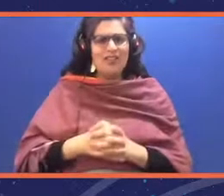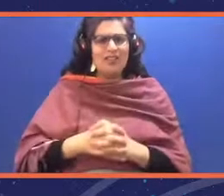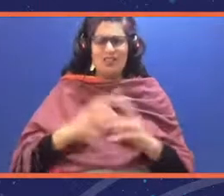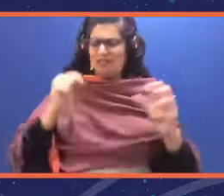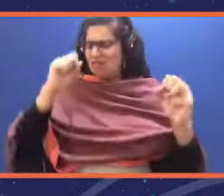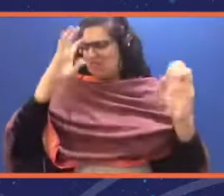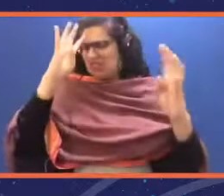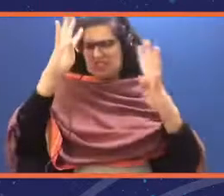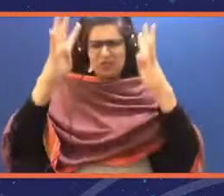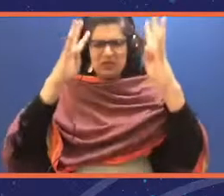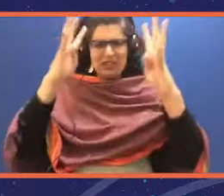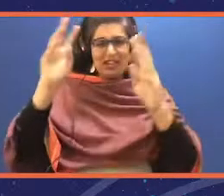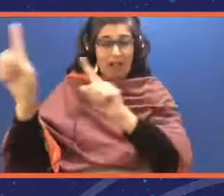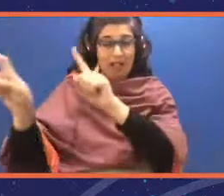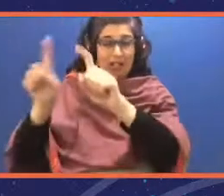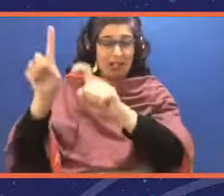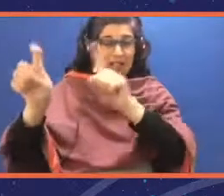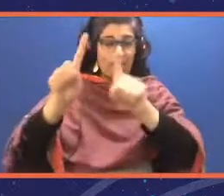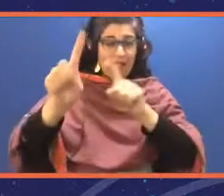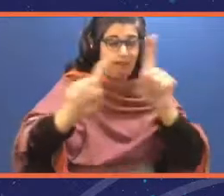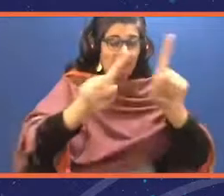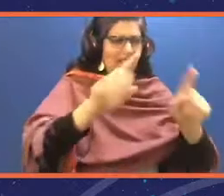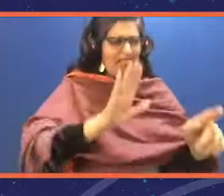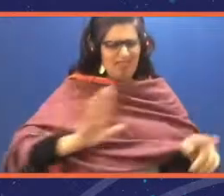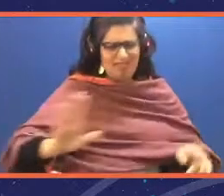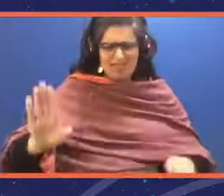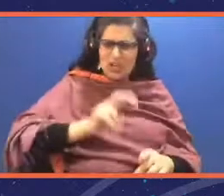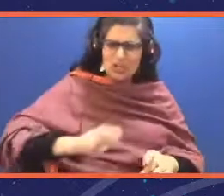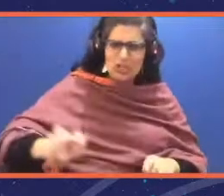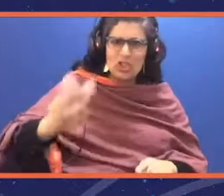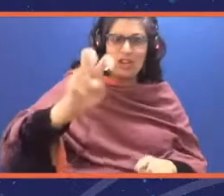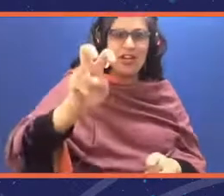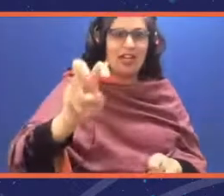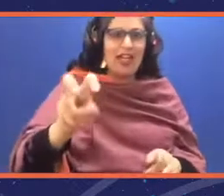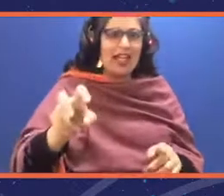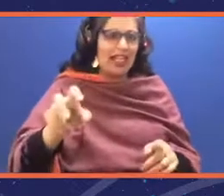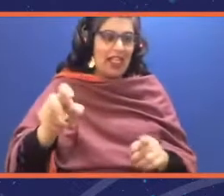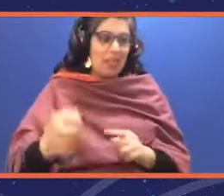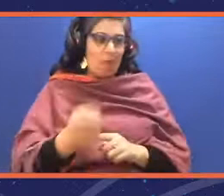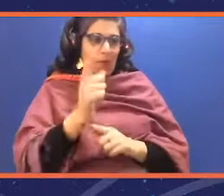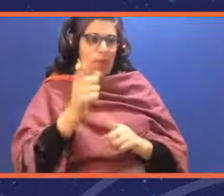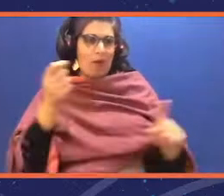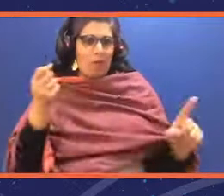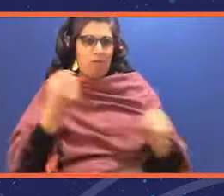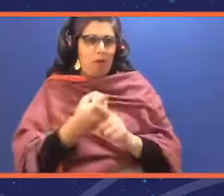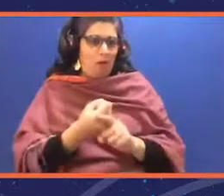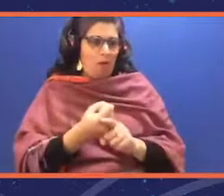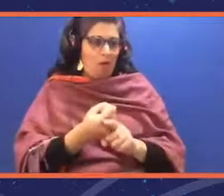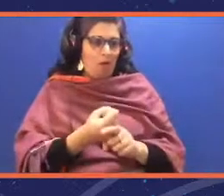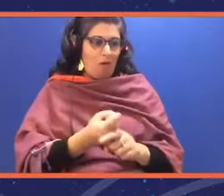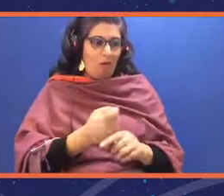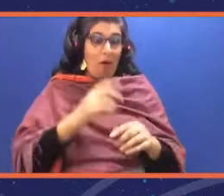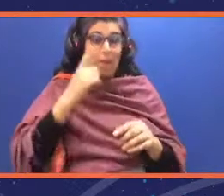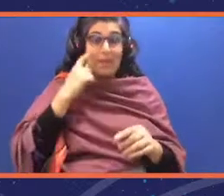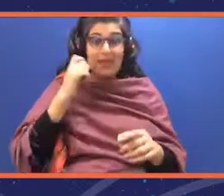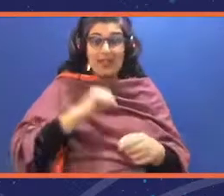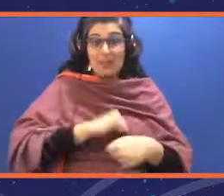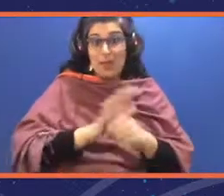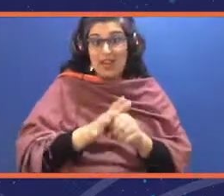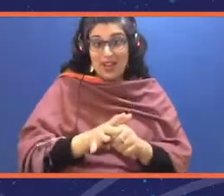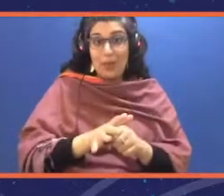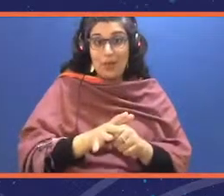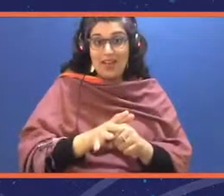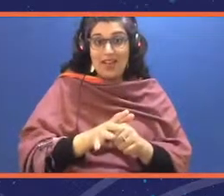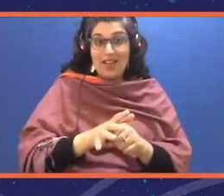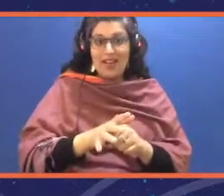to about their journey and all the huge pivotal movements that they made as a result of the pandemic. And it was really a